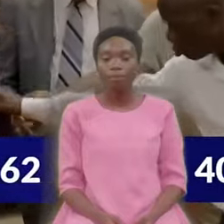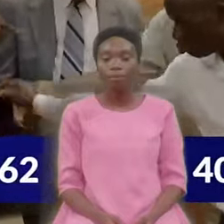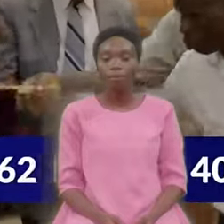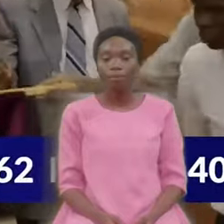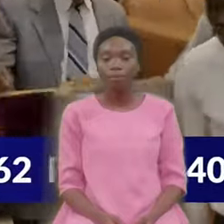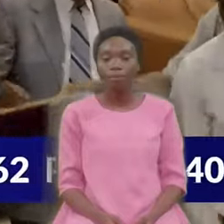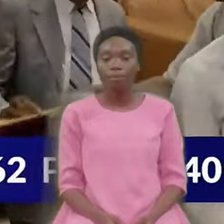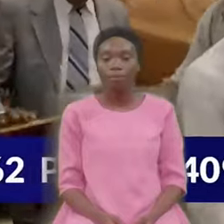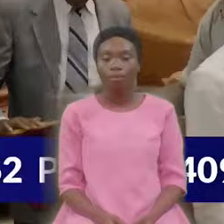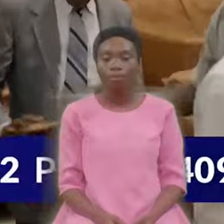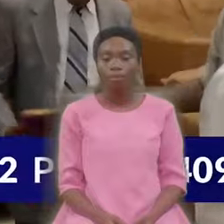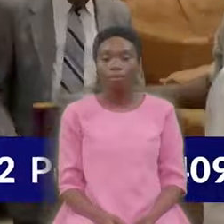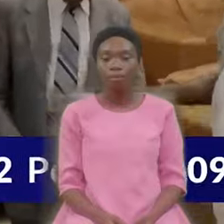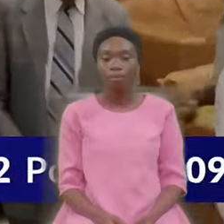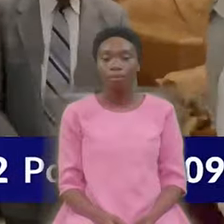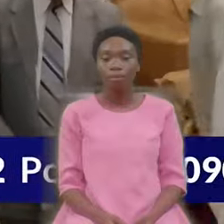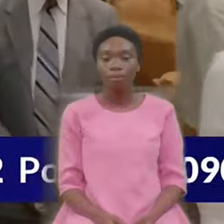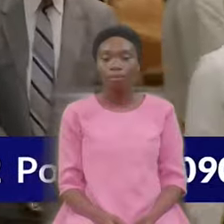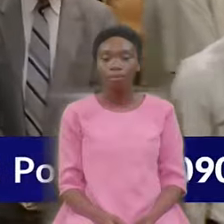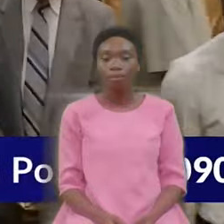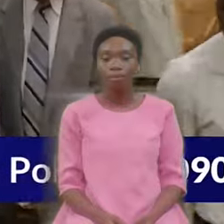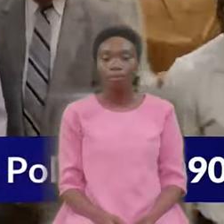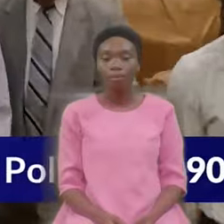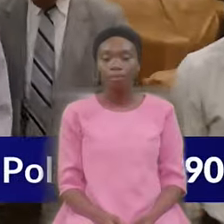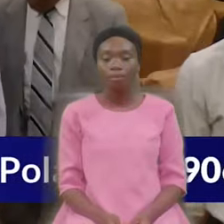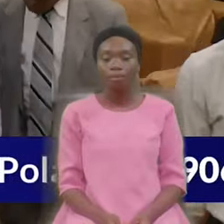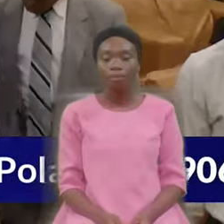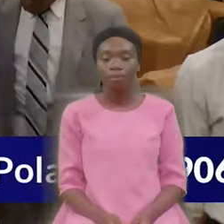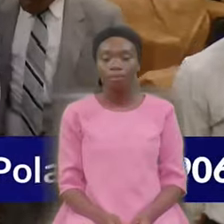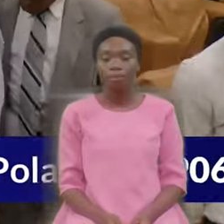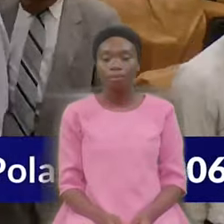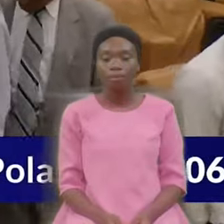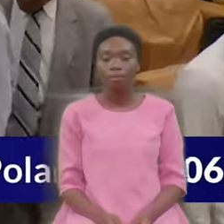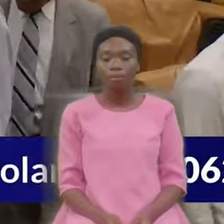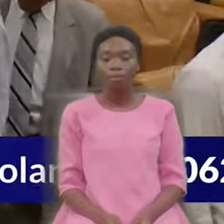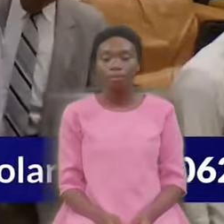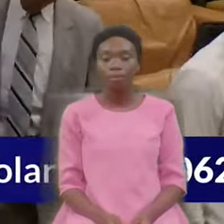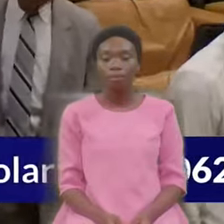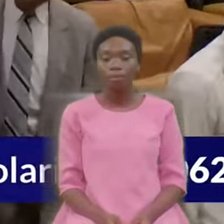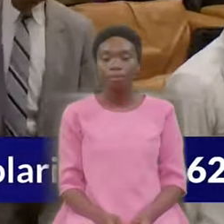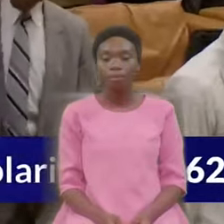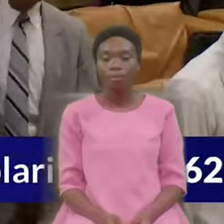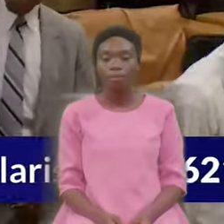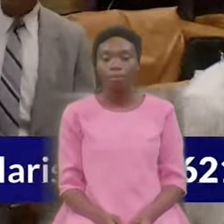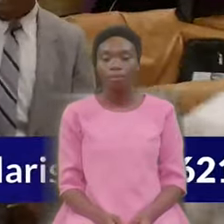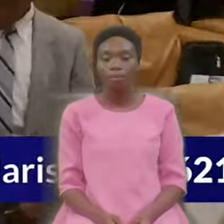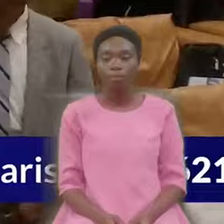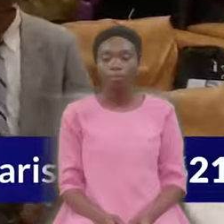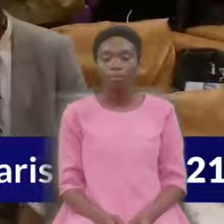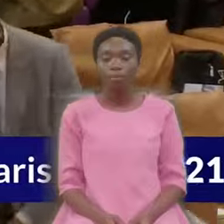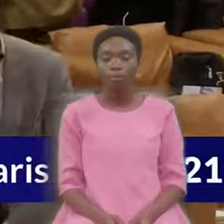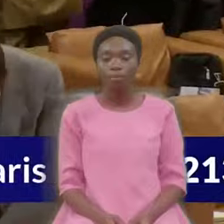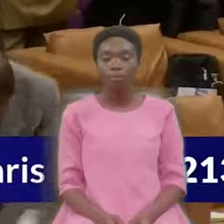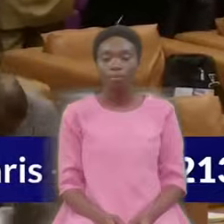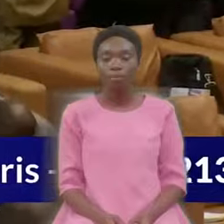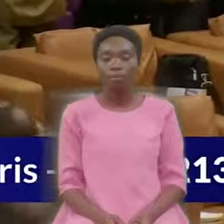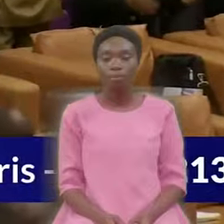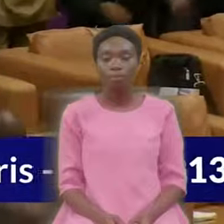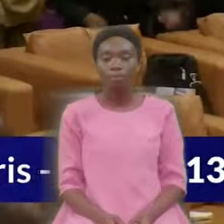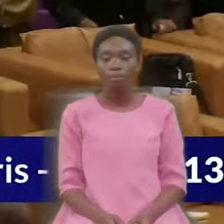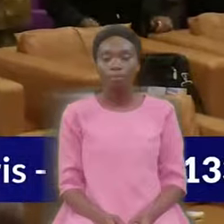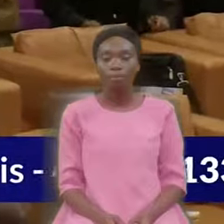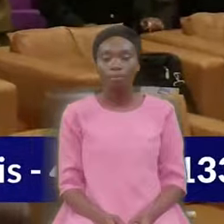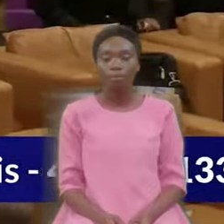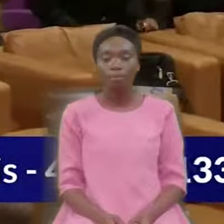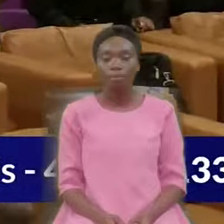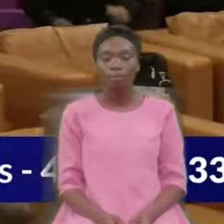Once you have dropped your offering, you can be seated. If you have not dropped, you remain standing so that you can be recognized that you are still